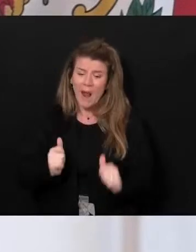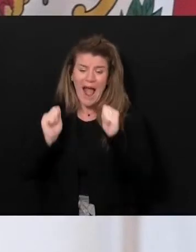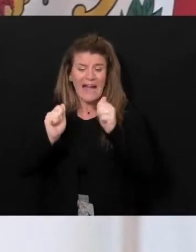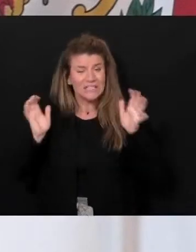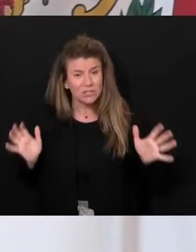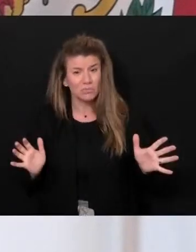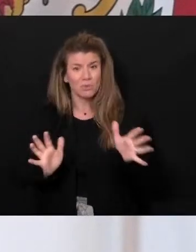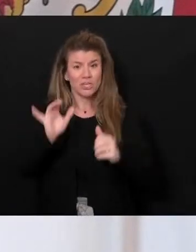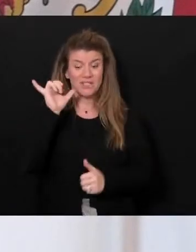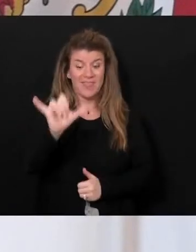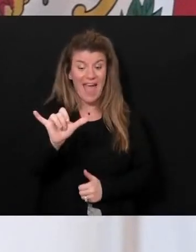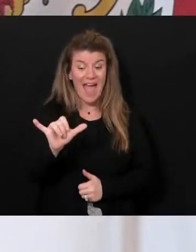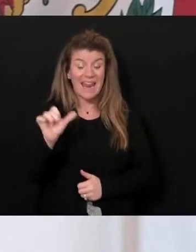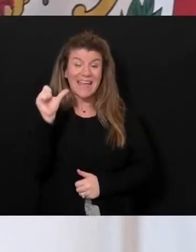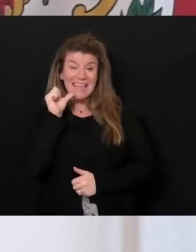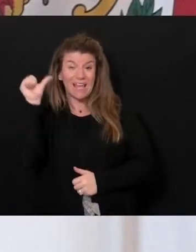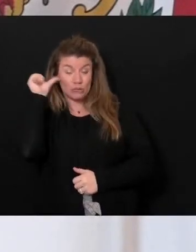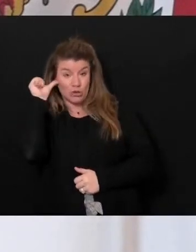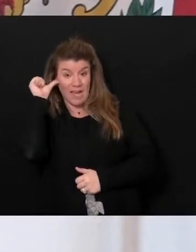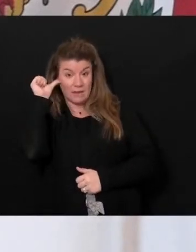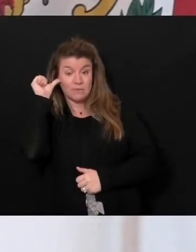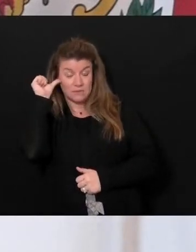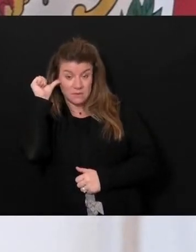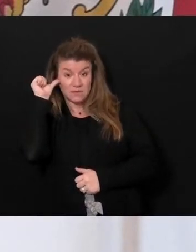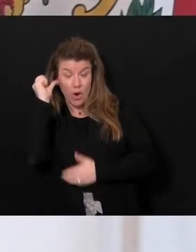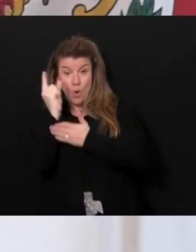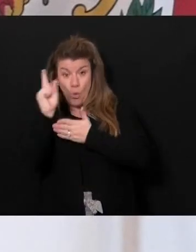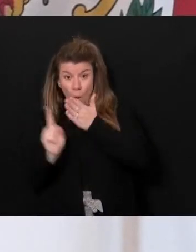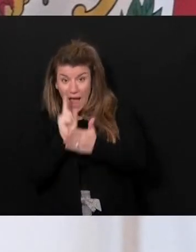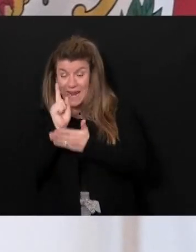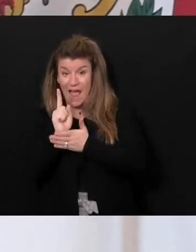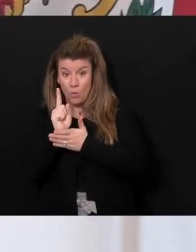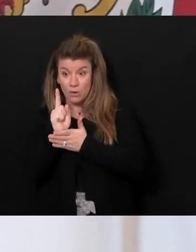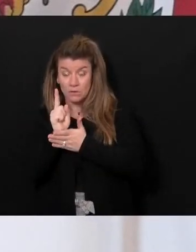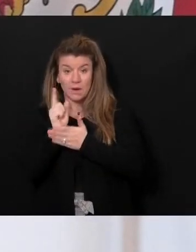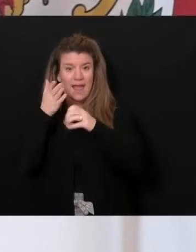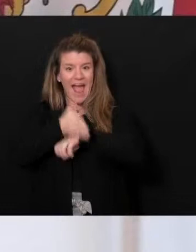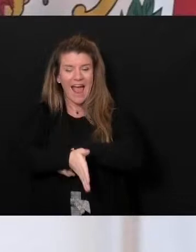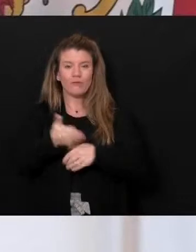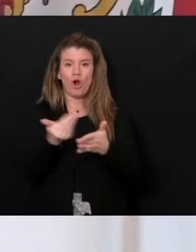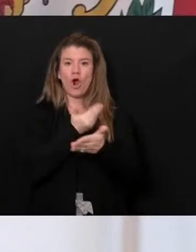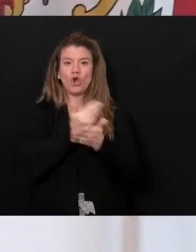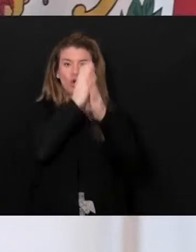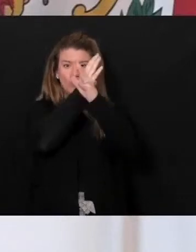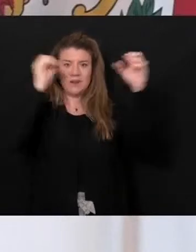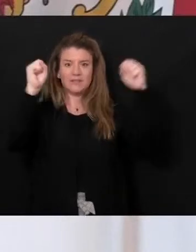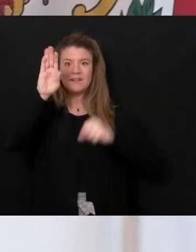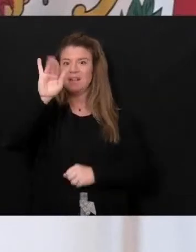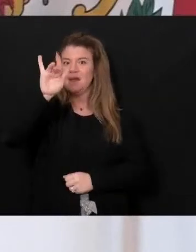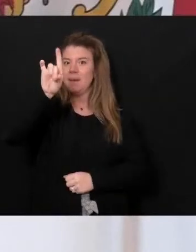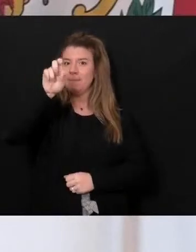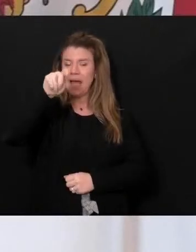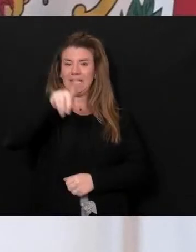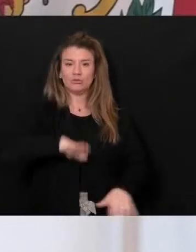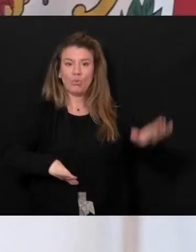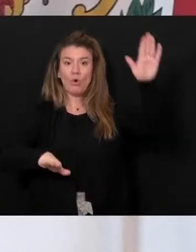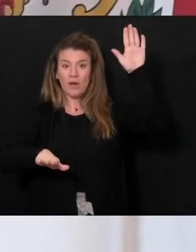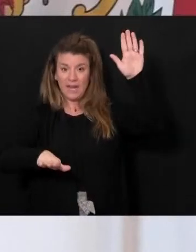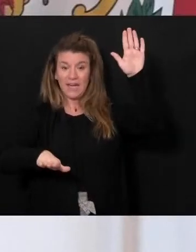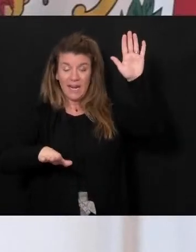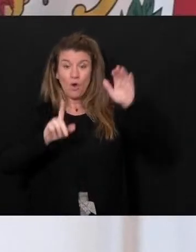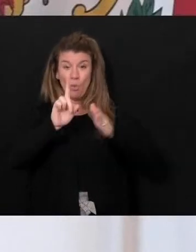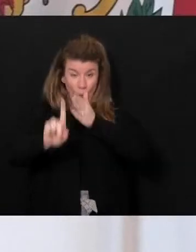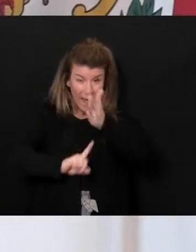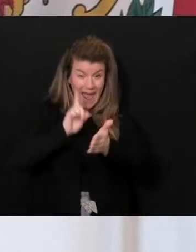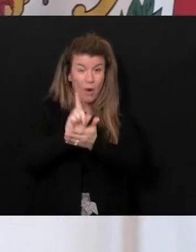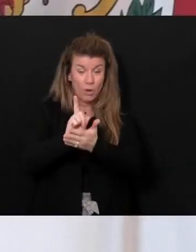everything. Yesterday, an hour after the president, you know, our new president, President Biden, was sworn in, you